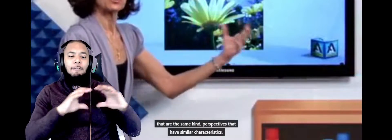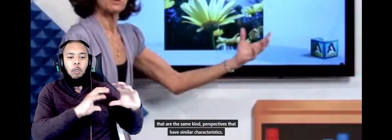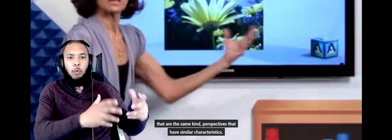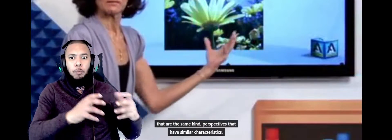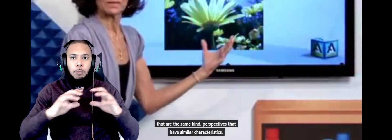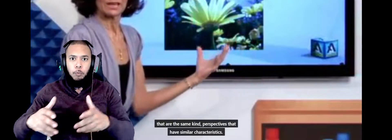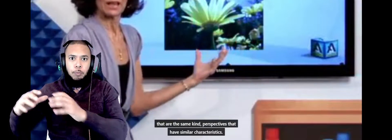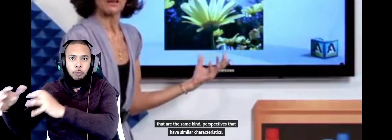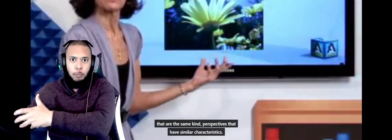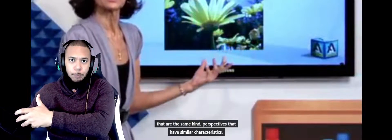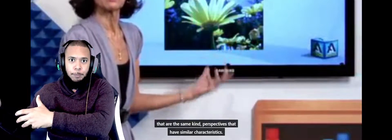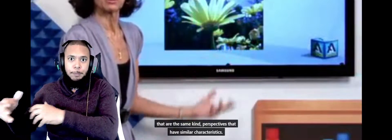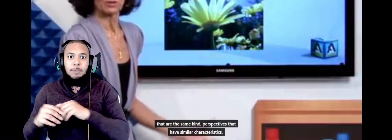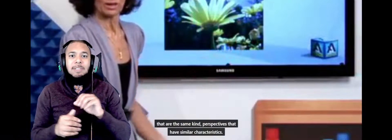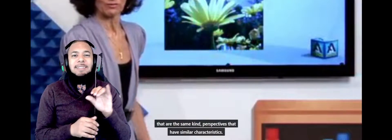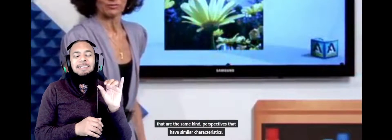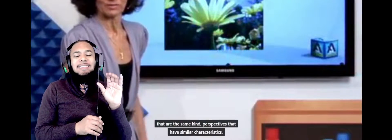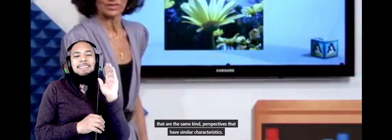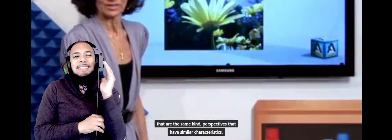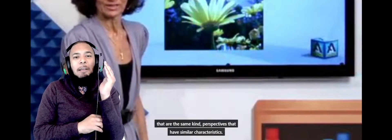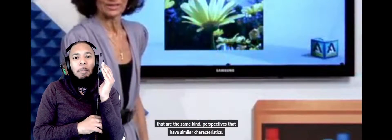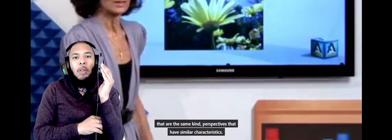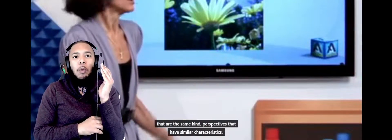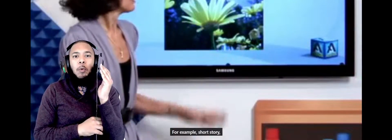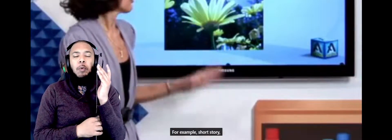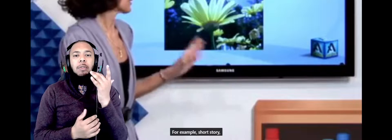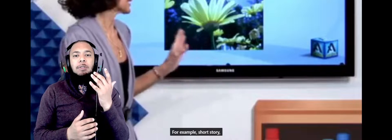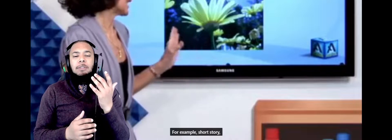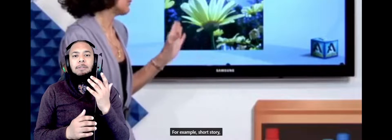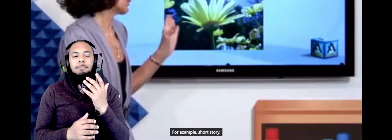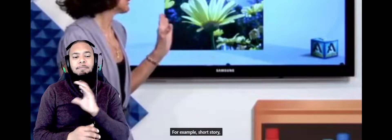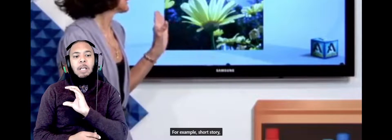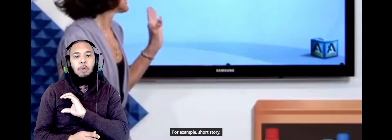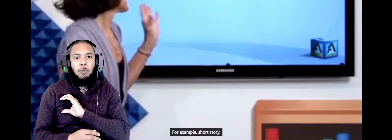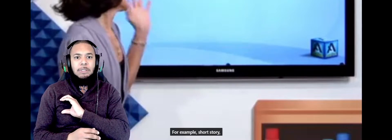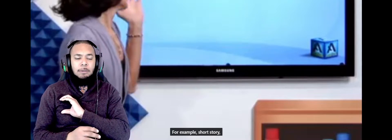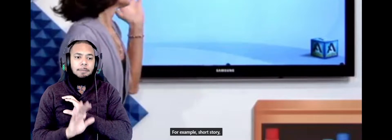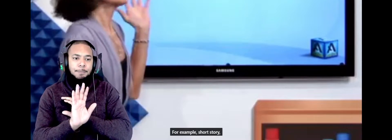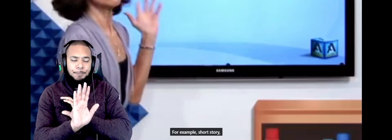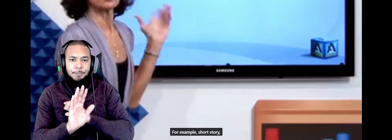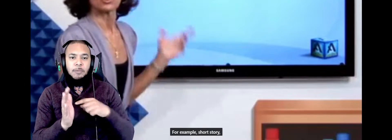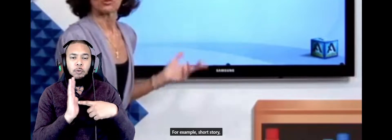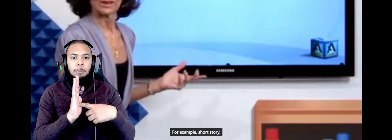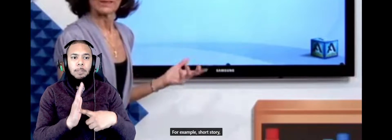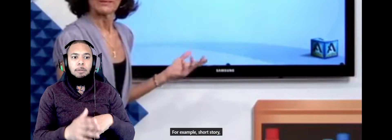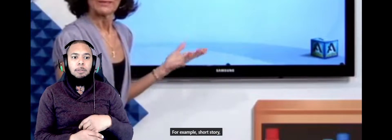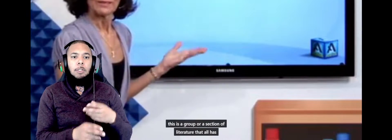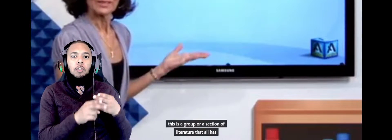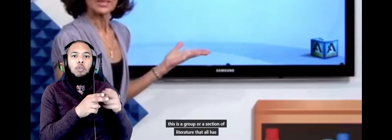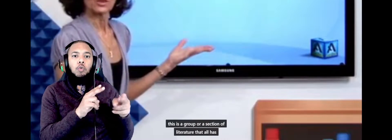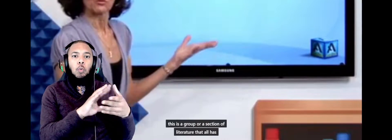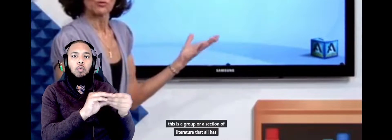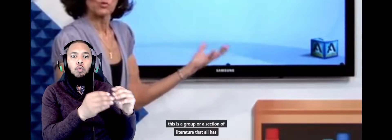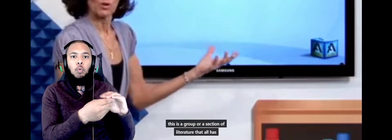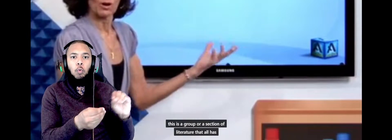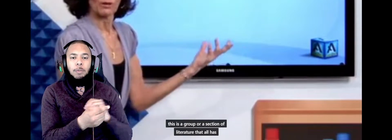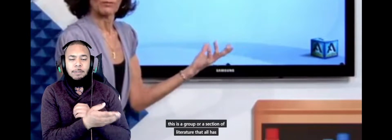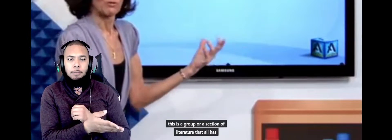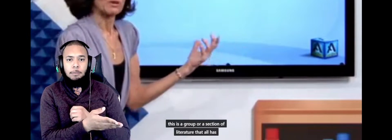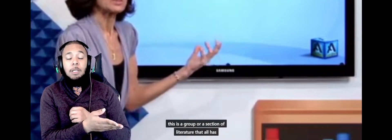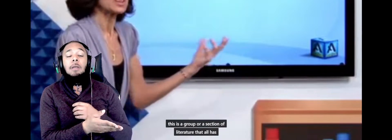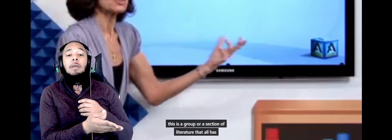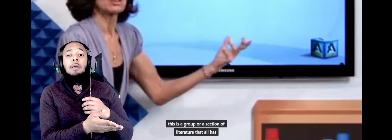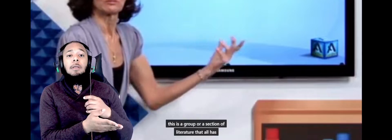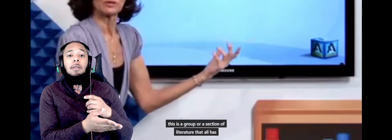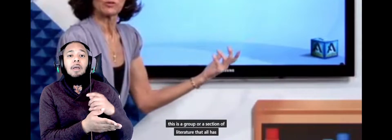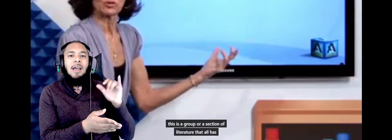kind, perspectives that have similar characteristics. For example, short story. This is a group of,